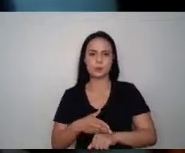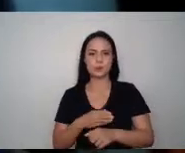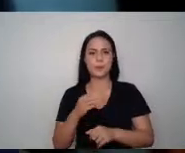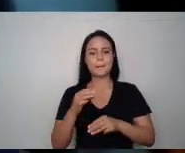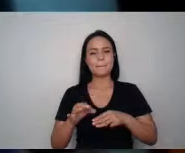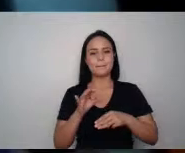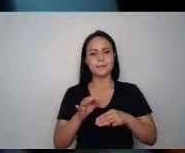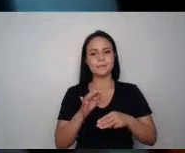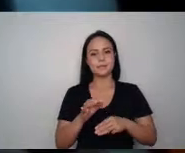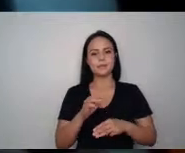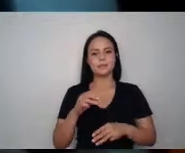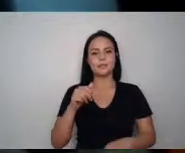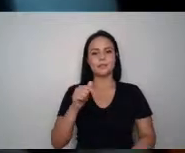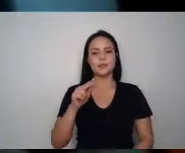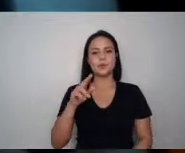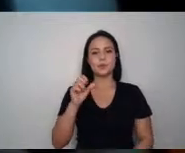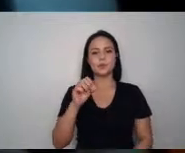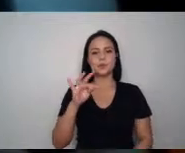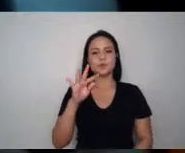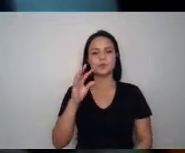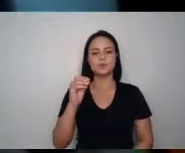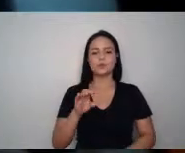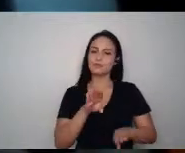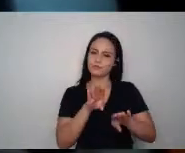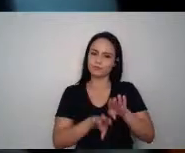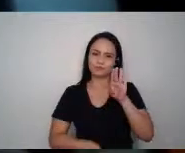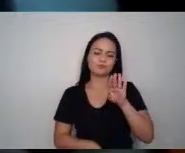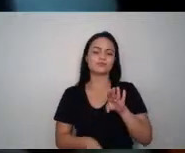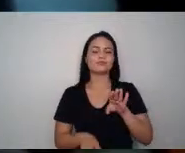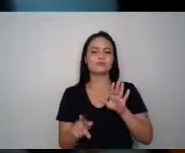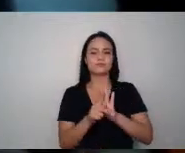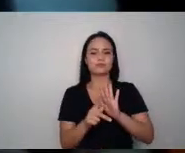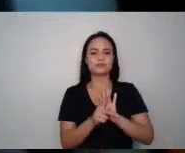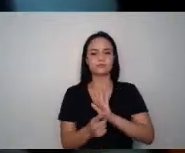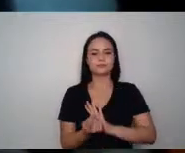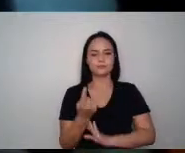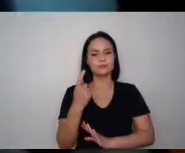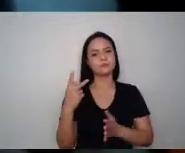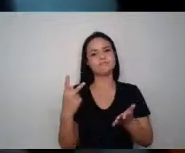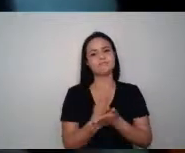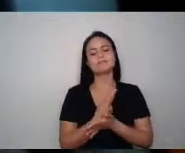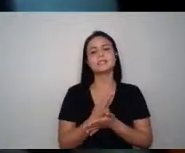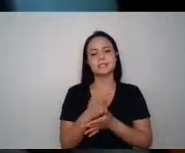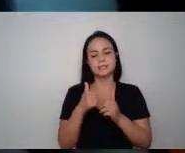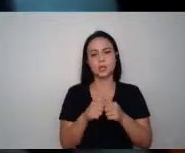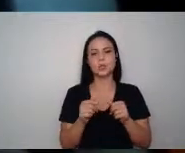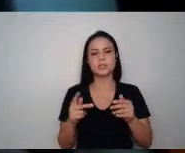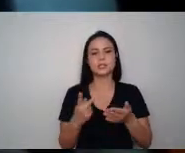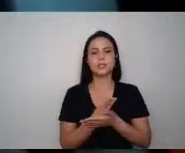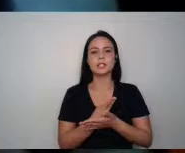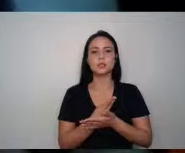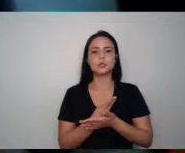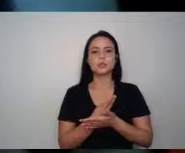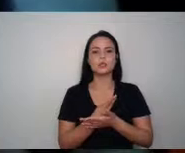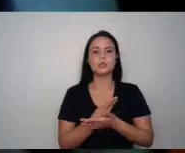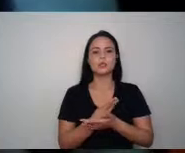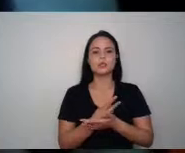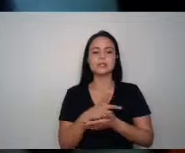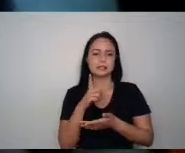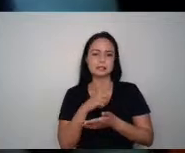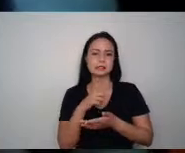and the algorithms that can bring discrimination, which is one of the situations that is